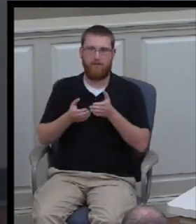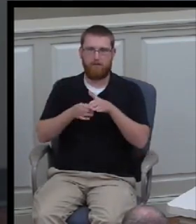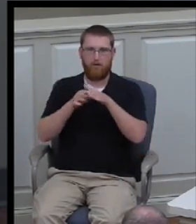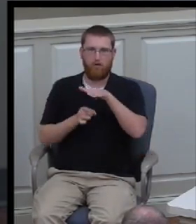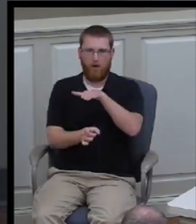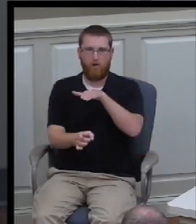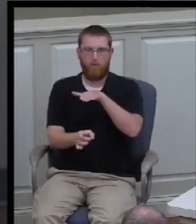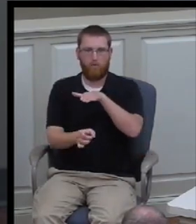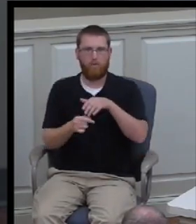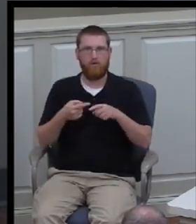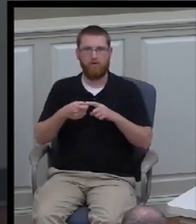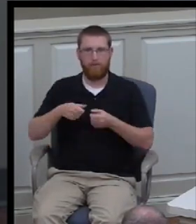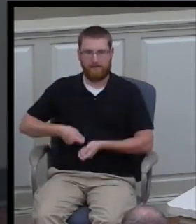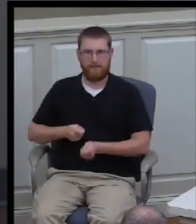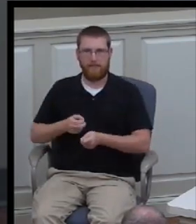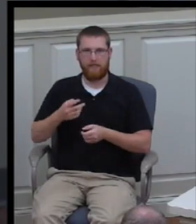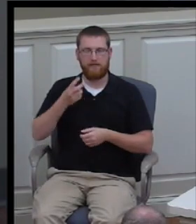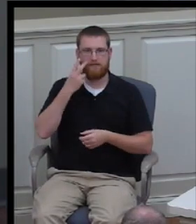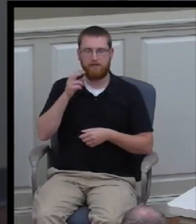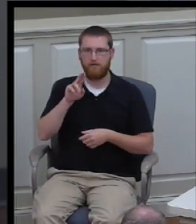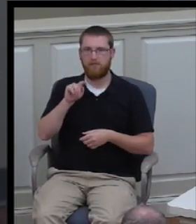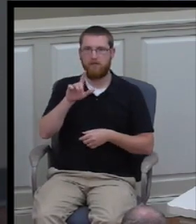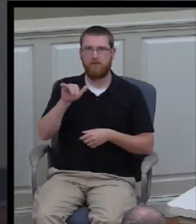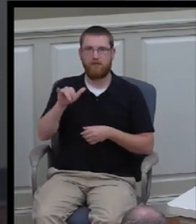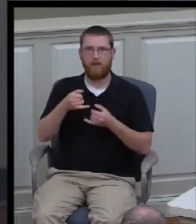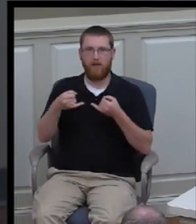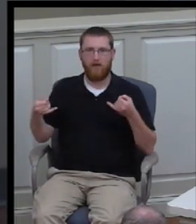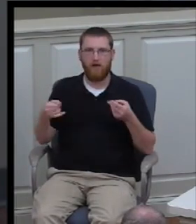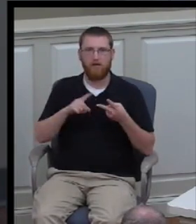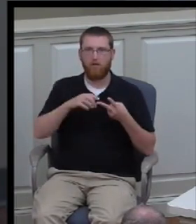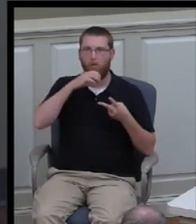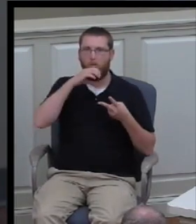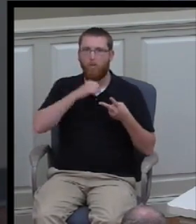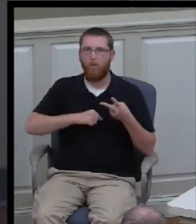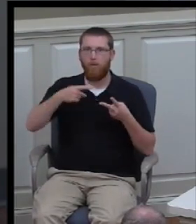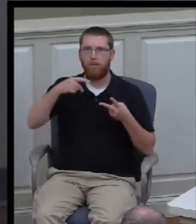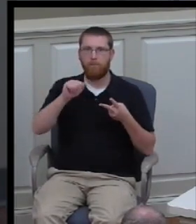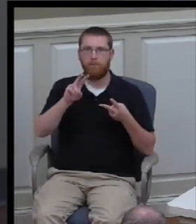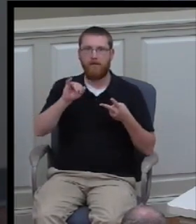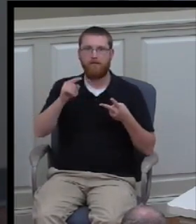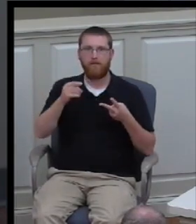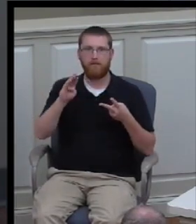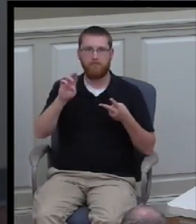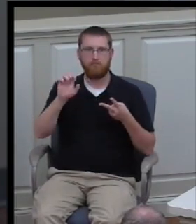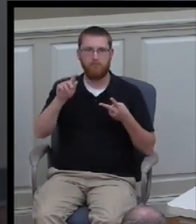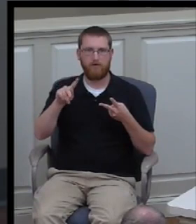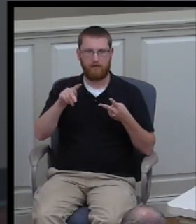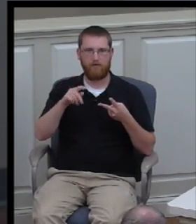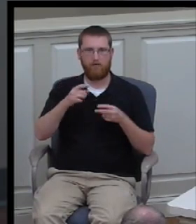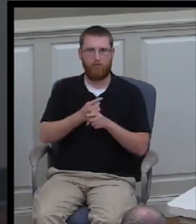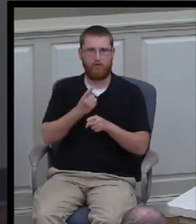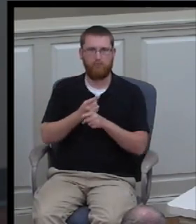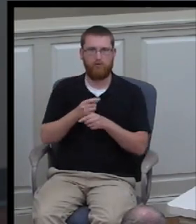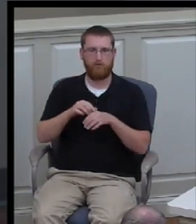from exposing utility lines to ancient paving bricks that were, I've been told, were some of the original cobblestones and